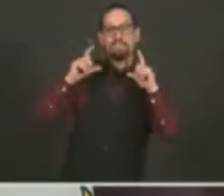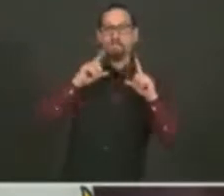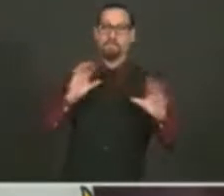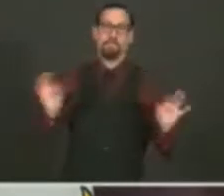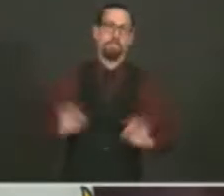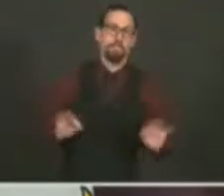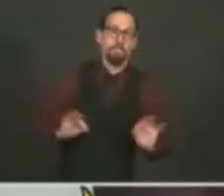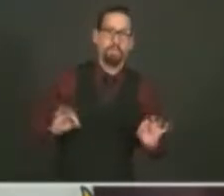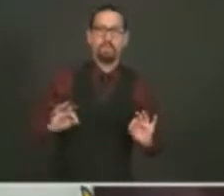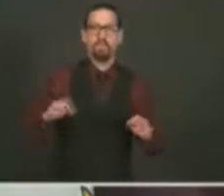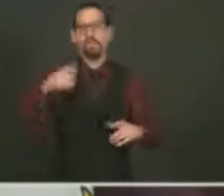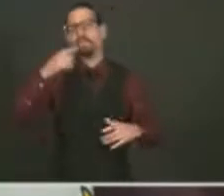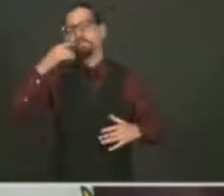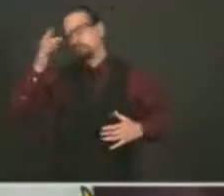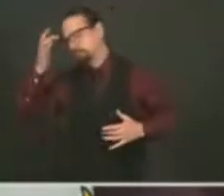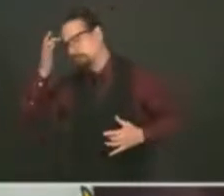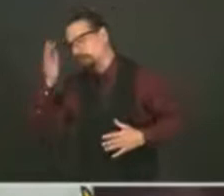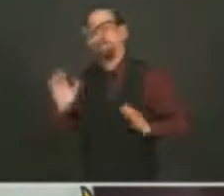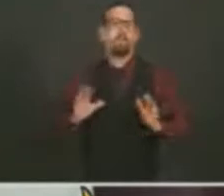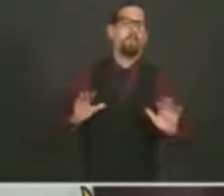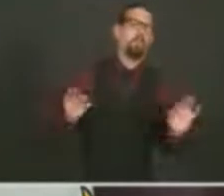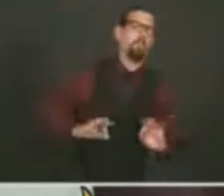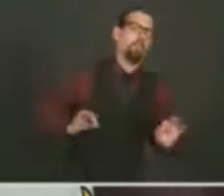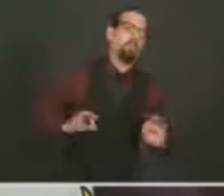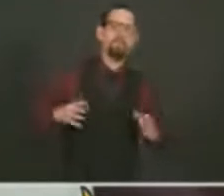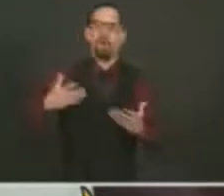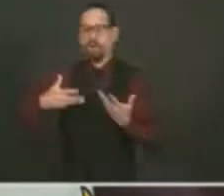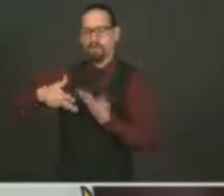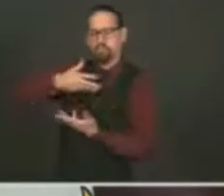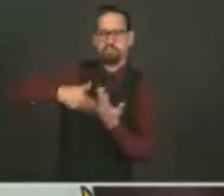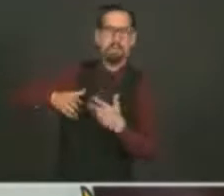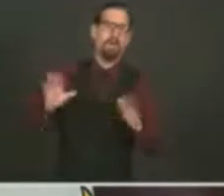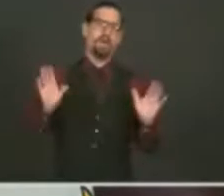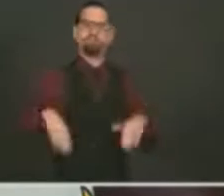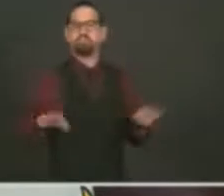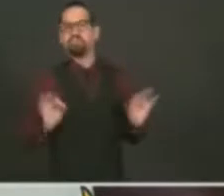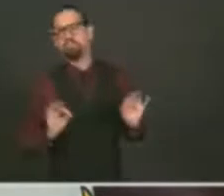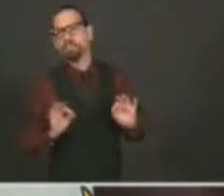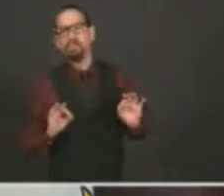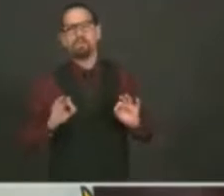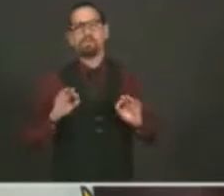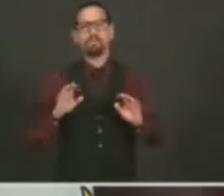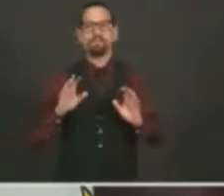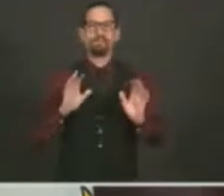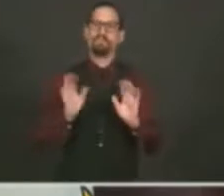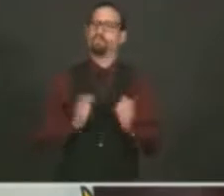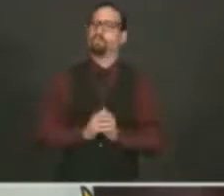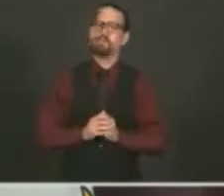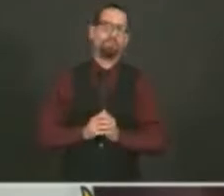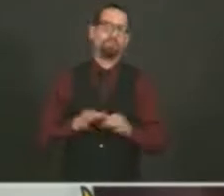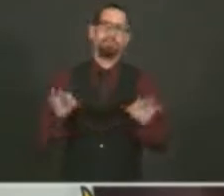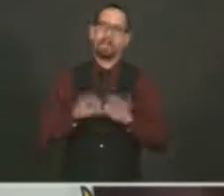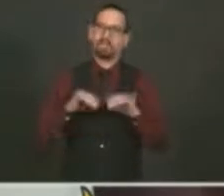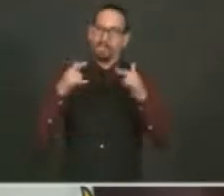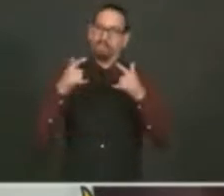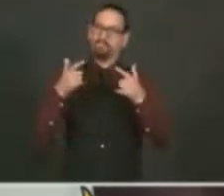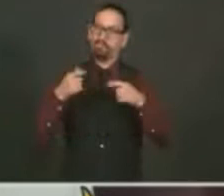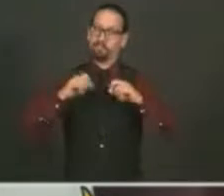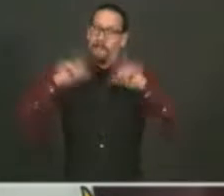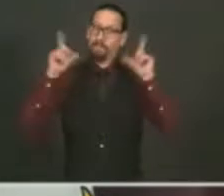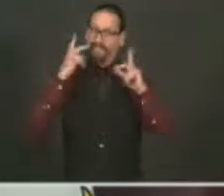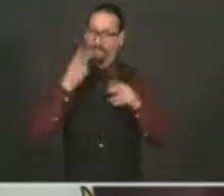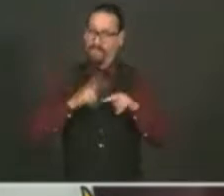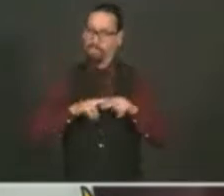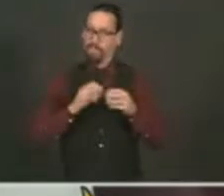sick, and social congregations. Okay, so we spent an enormous amount of time pouring through